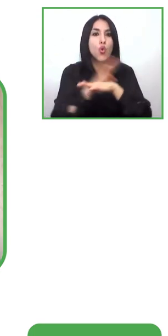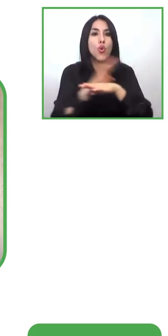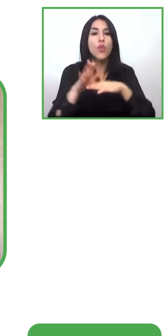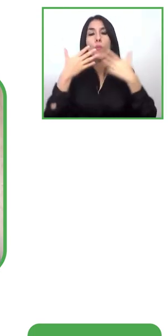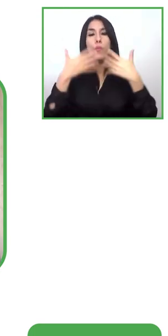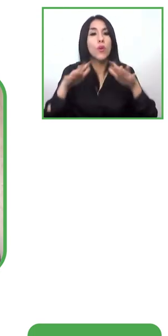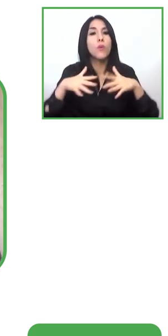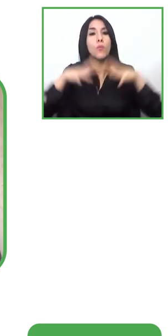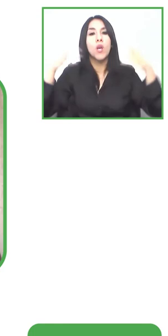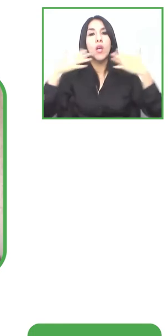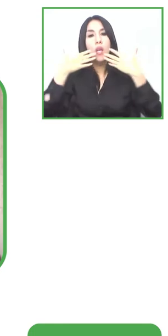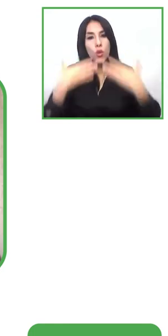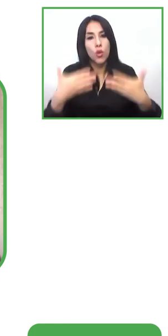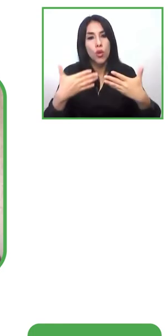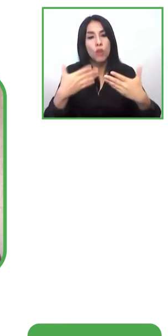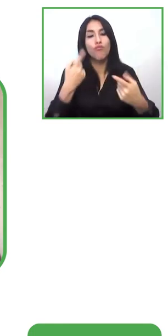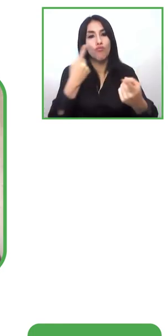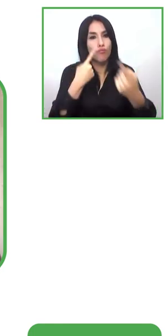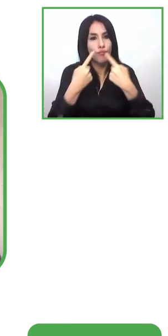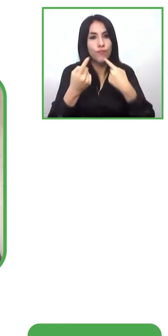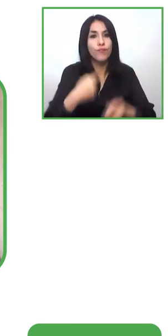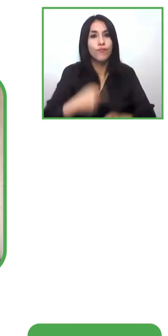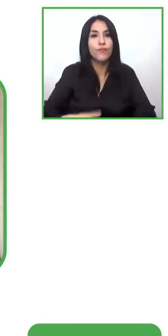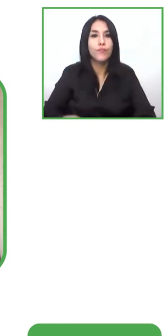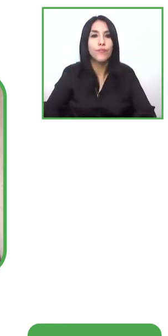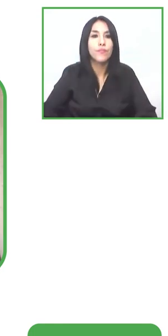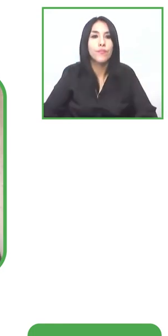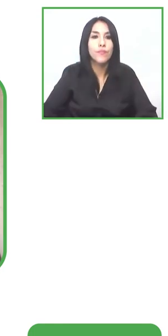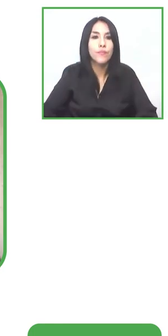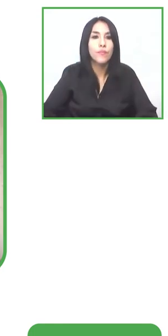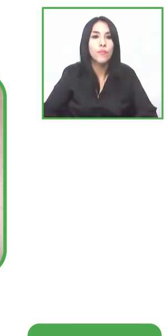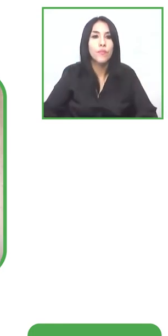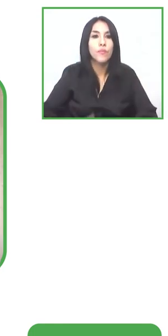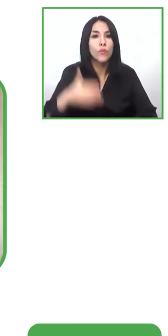preparing to be able to scale up, continue to grow.